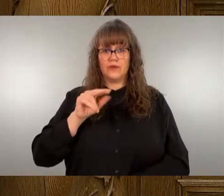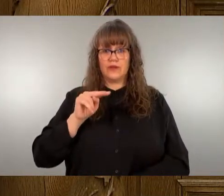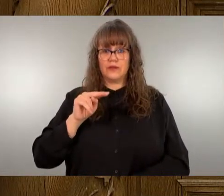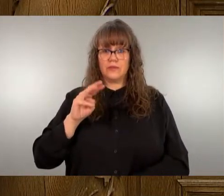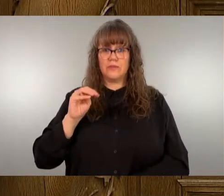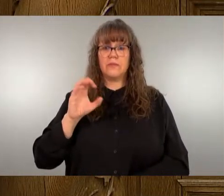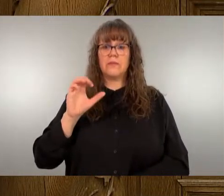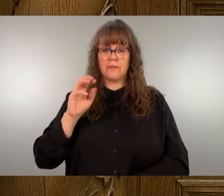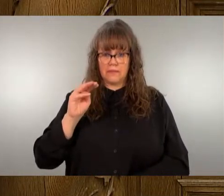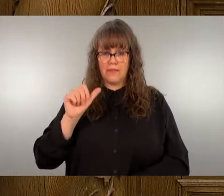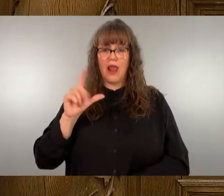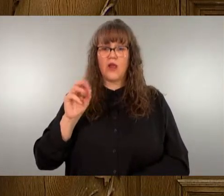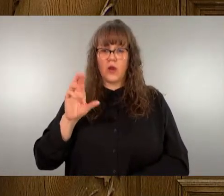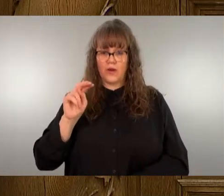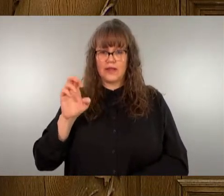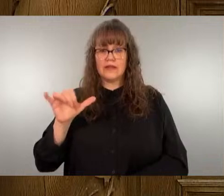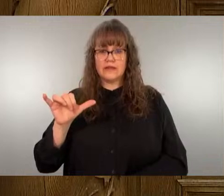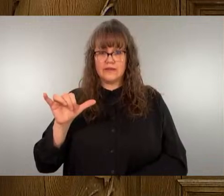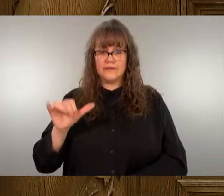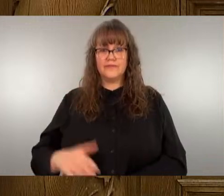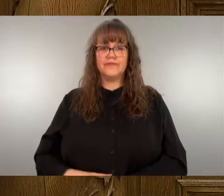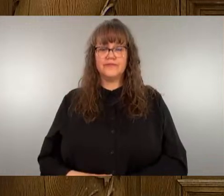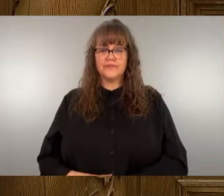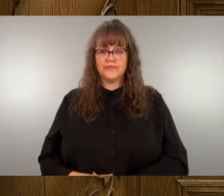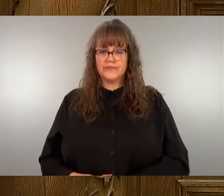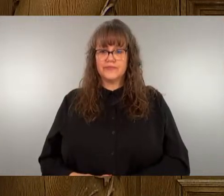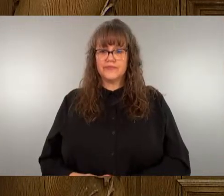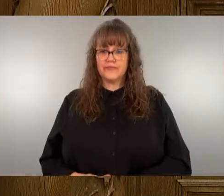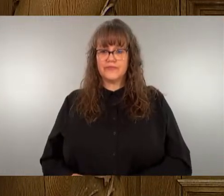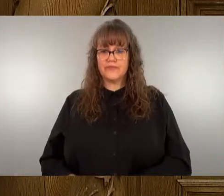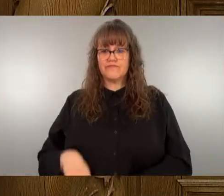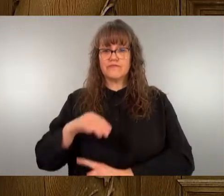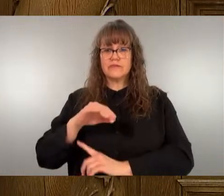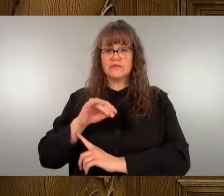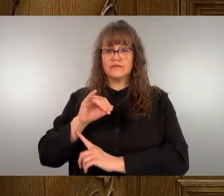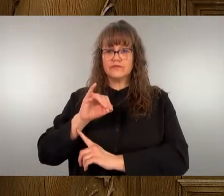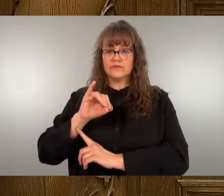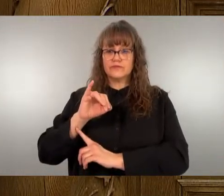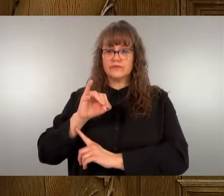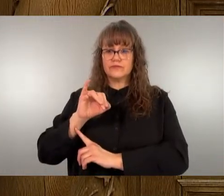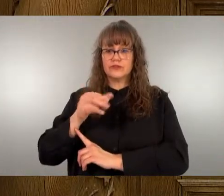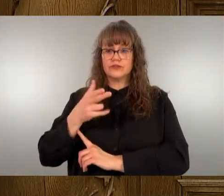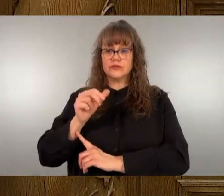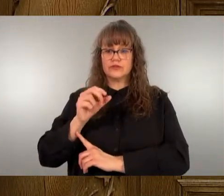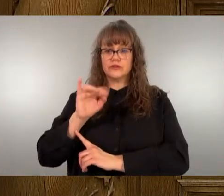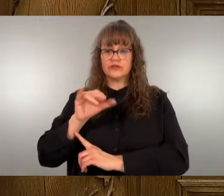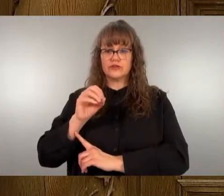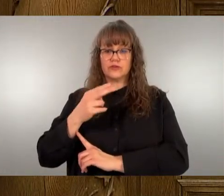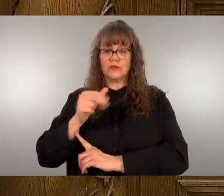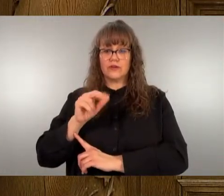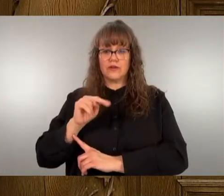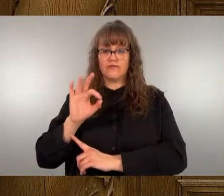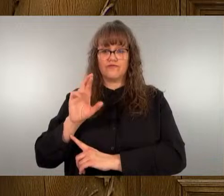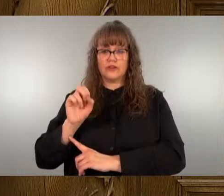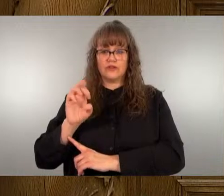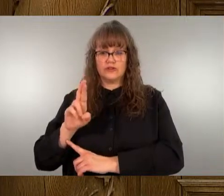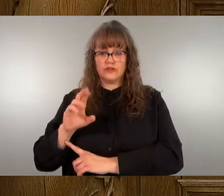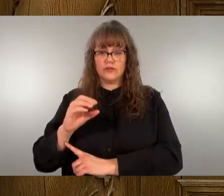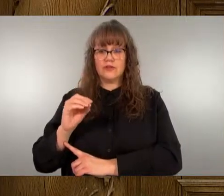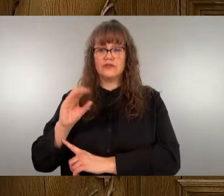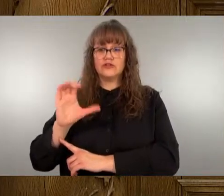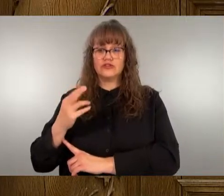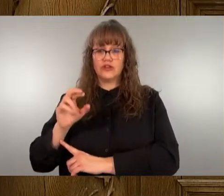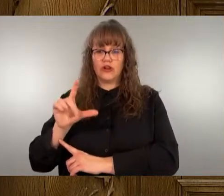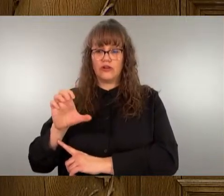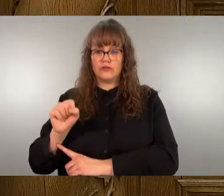Columbia, John Fraser and Chuck Straw. And we mourn other members who served in this